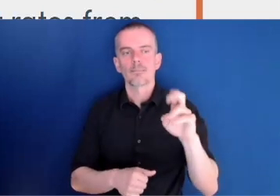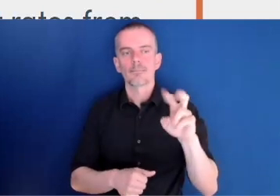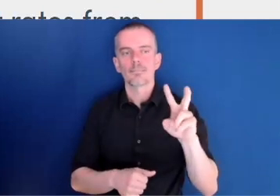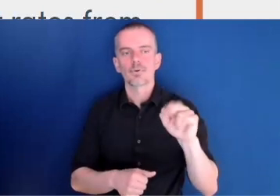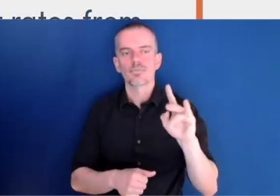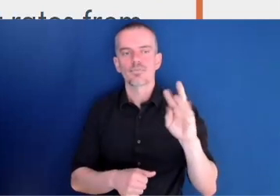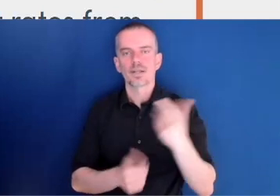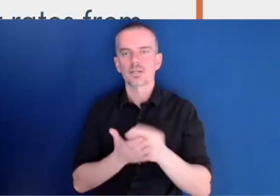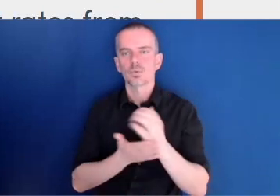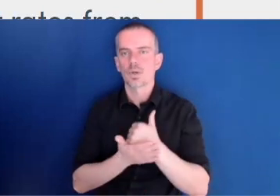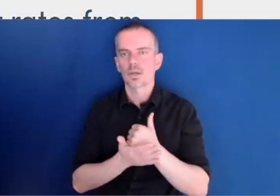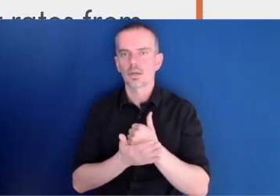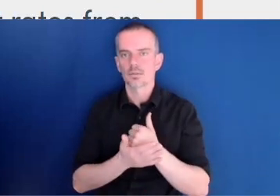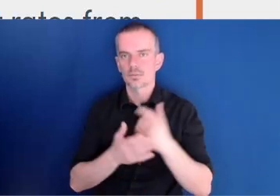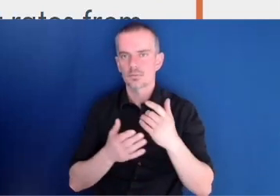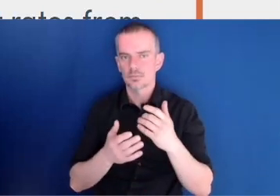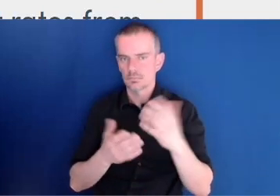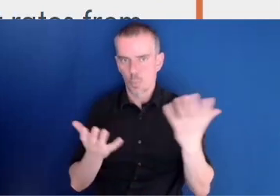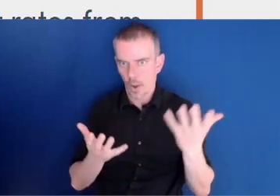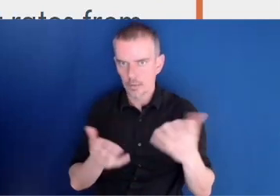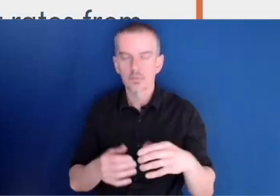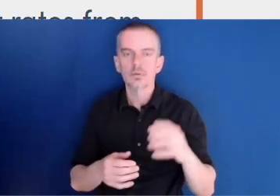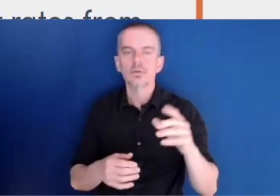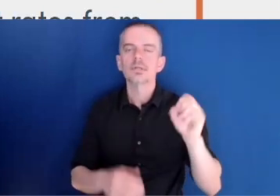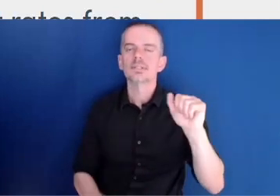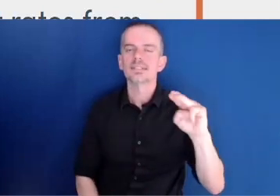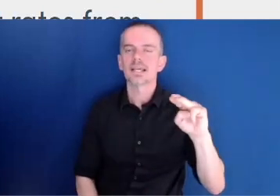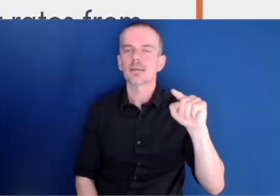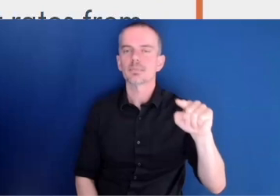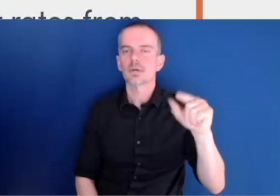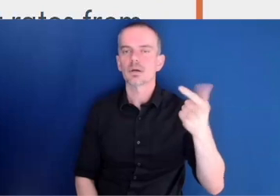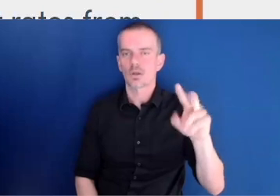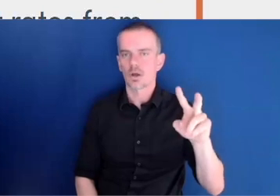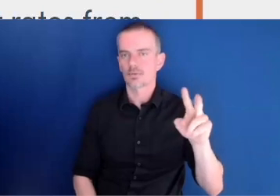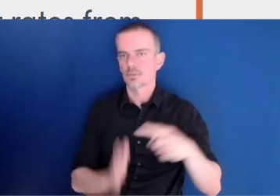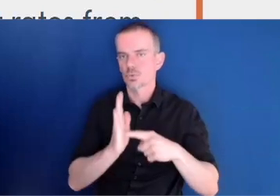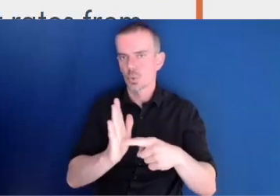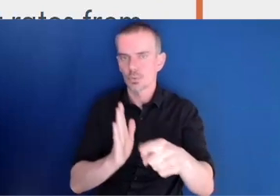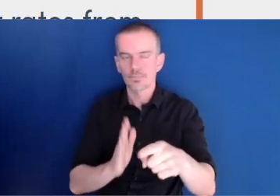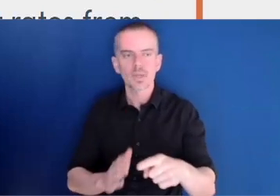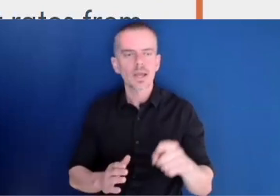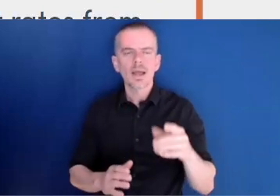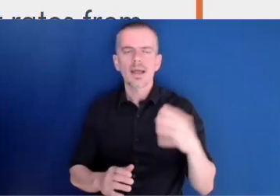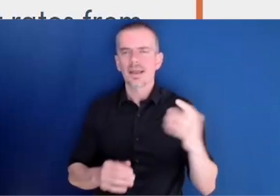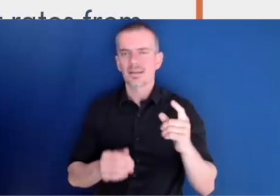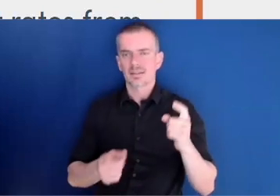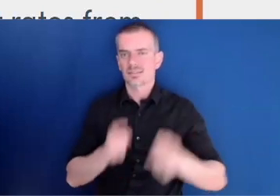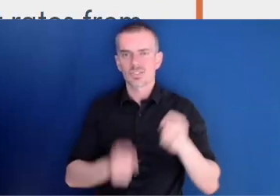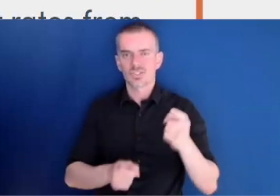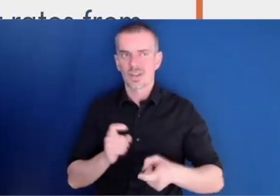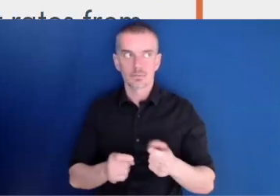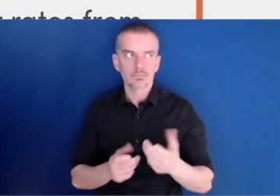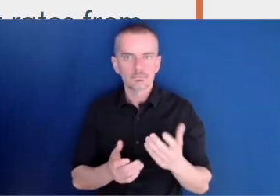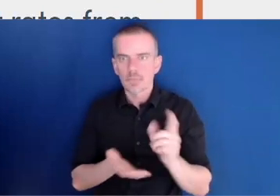be found on sam.gov. You want to make sure these can change as often as